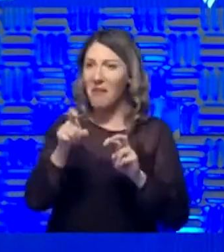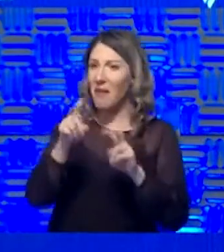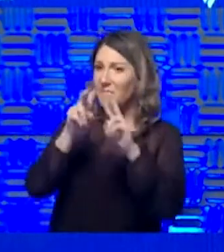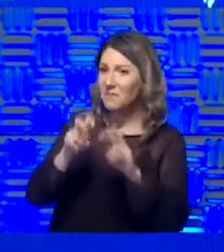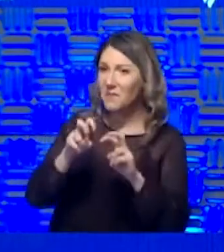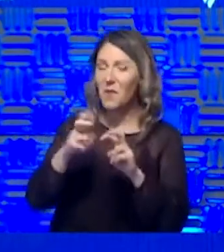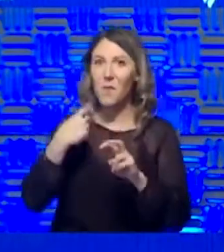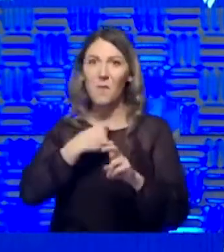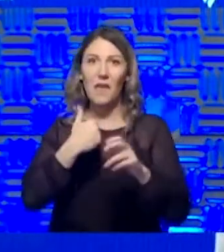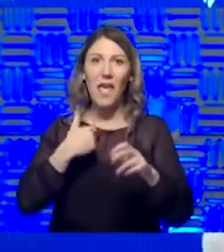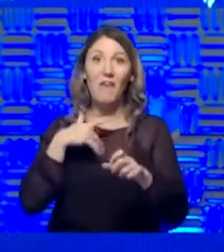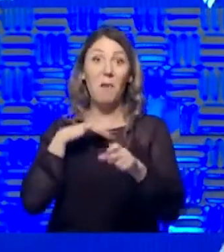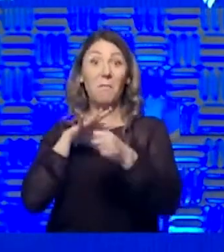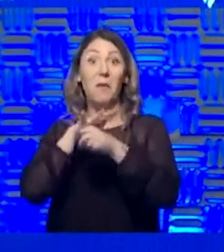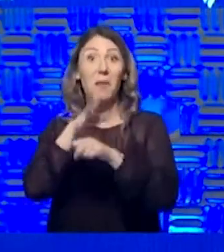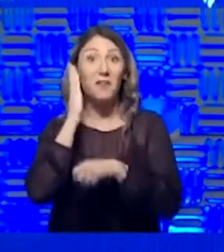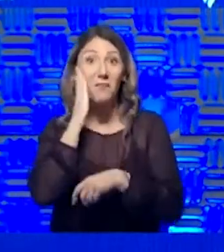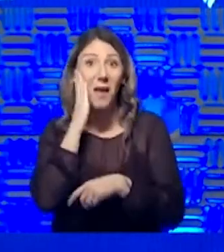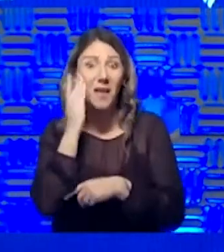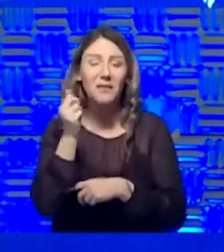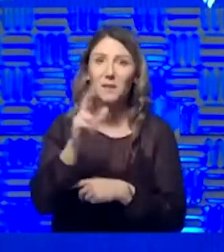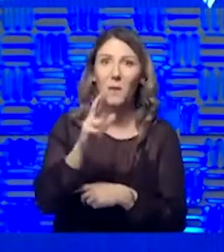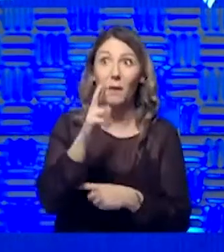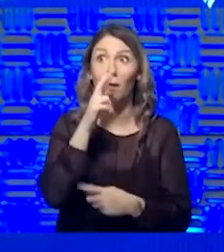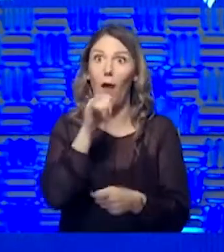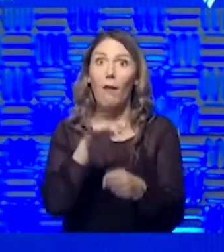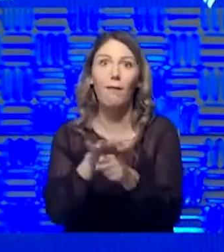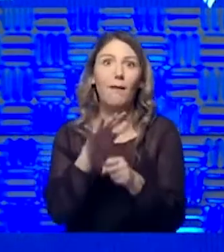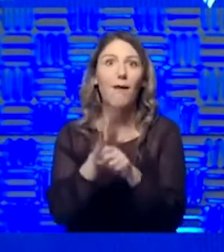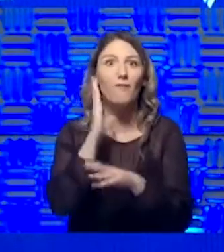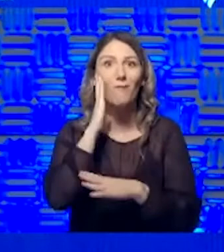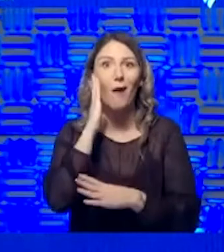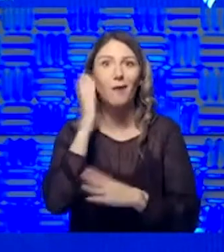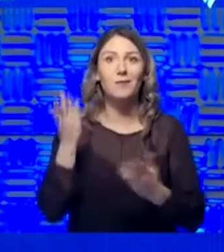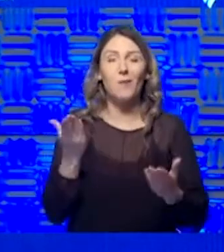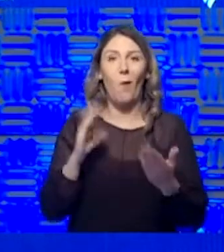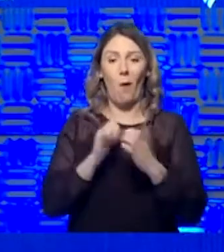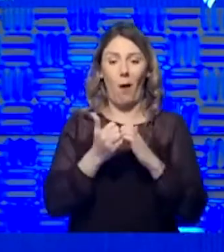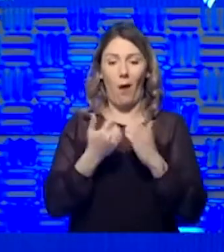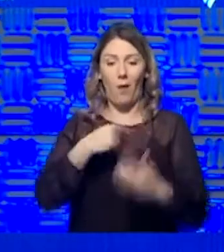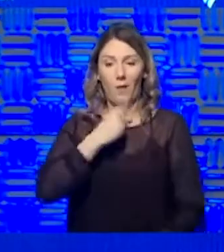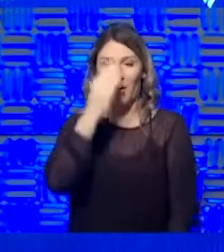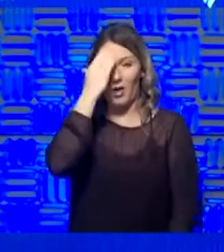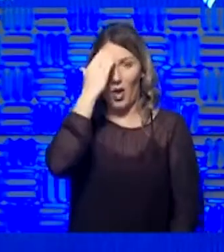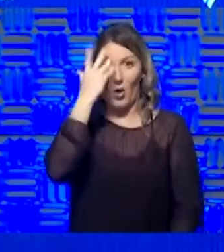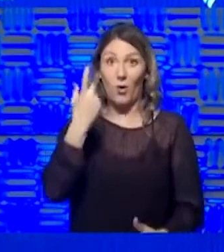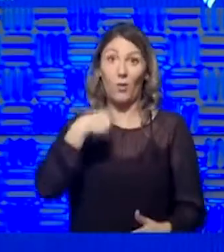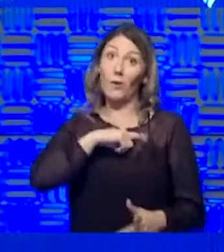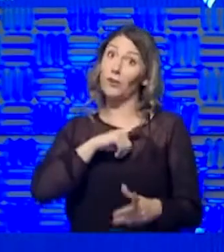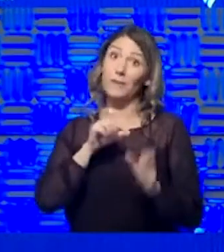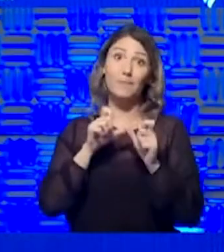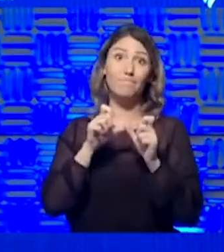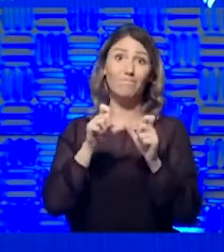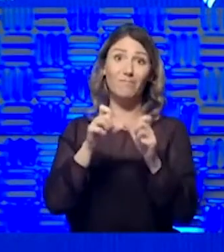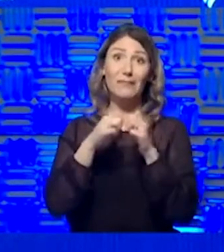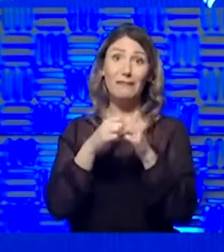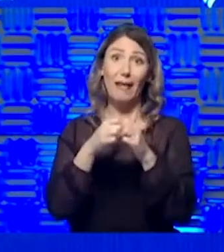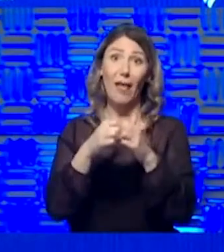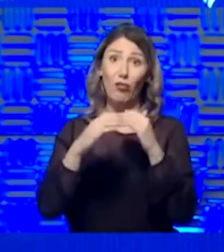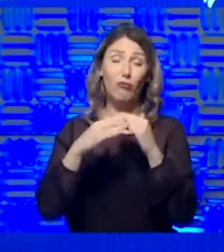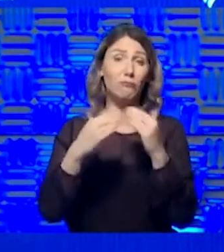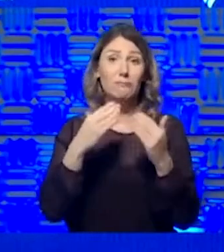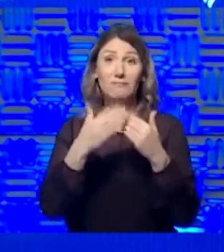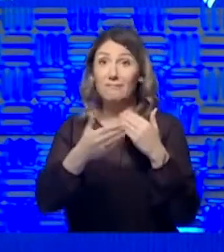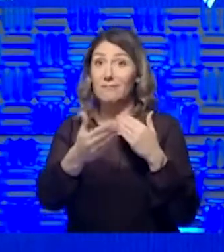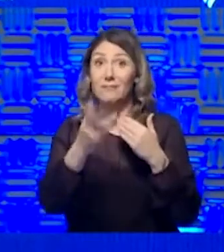plenty of beds or we have nowhere near enough beds. And the only way we're going to know that is by walking the path together and figuring it out as we get through